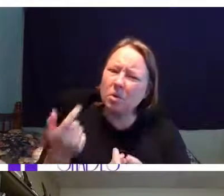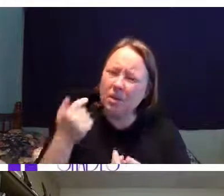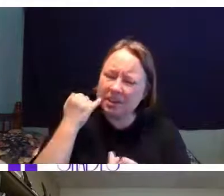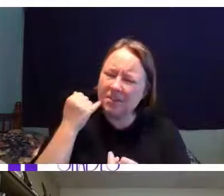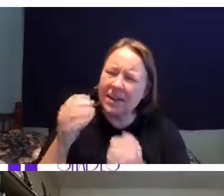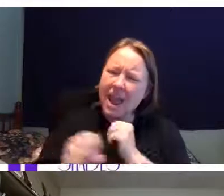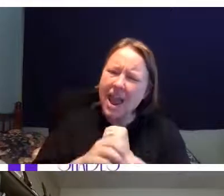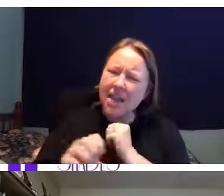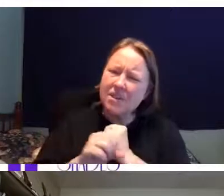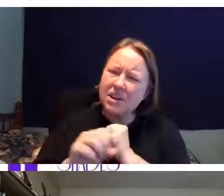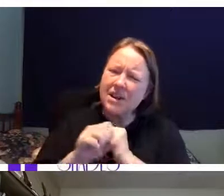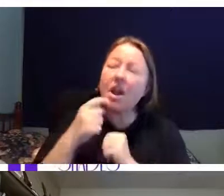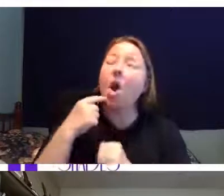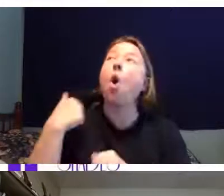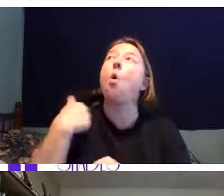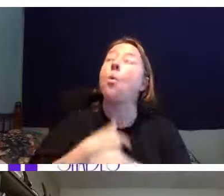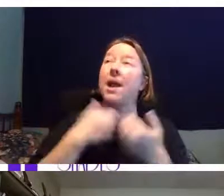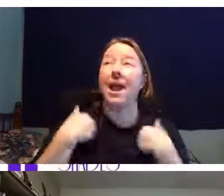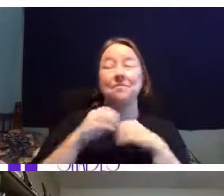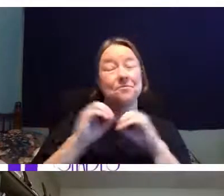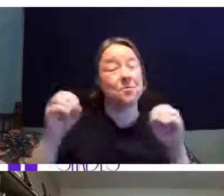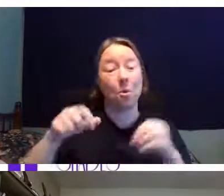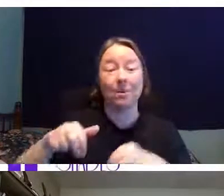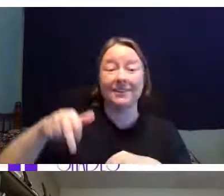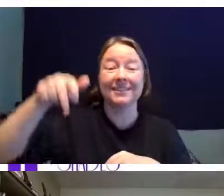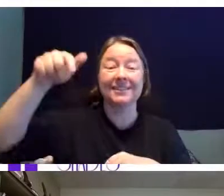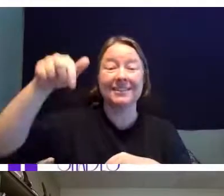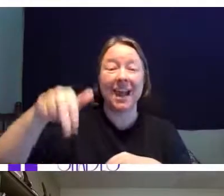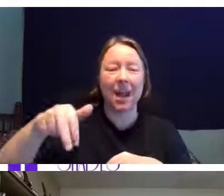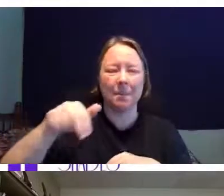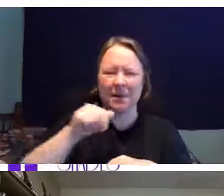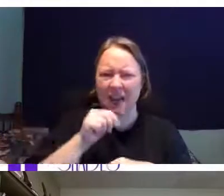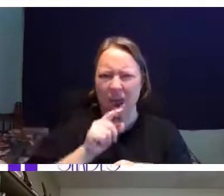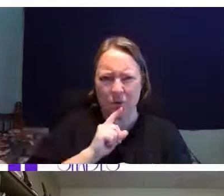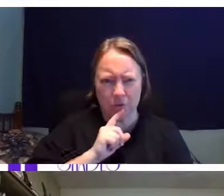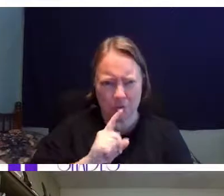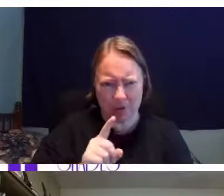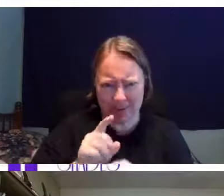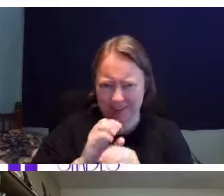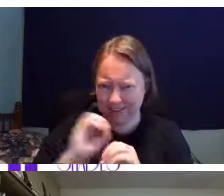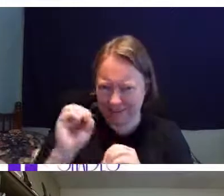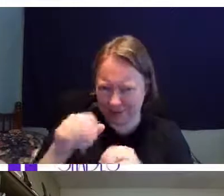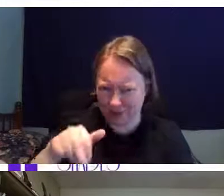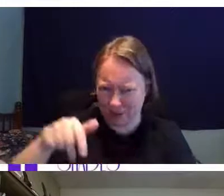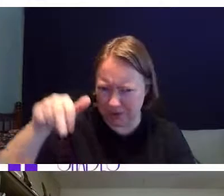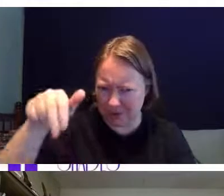advertise, oh yeah, we have 0 step entry, but it's not really 0 step?